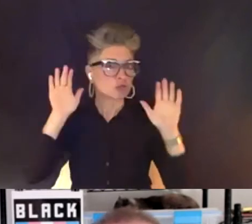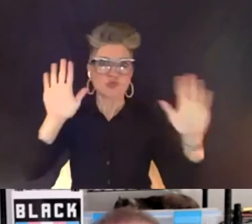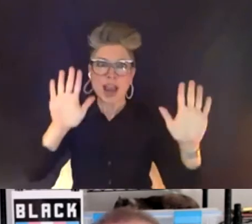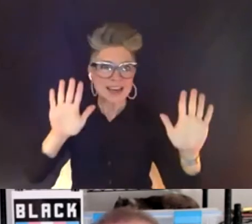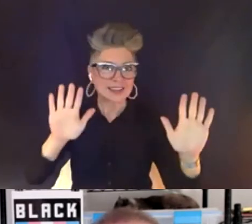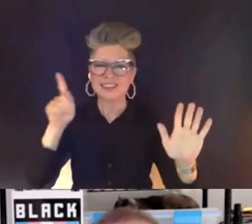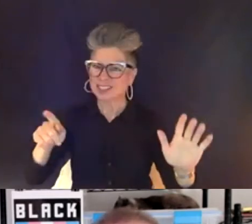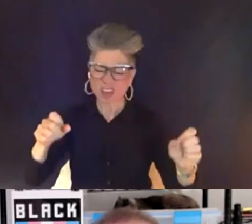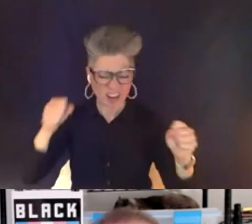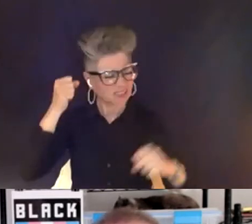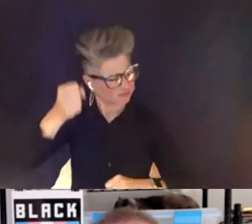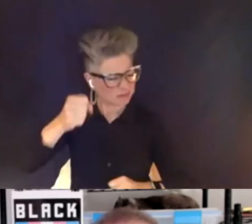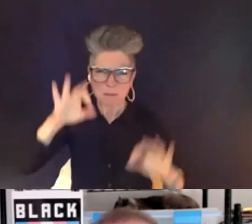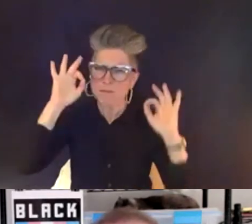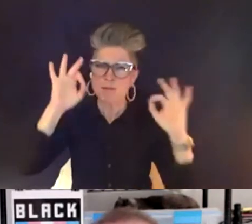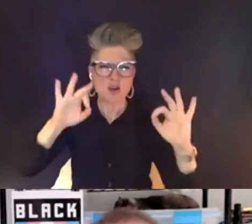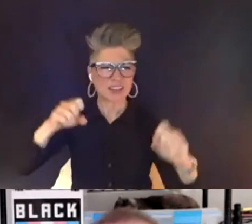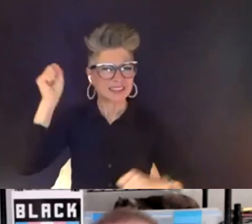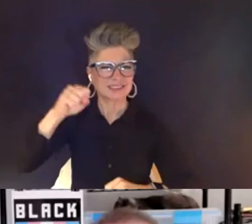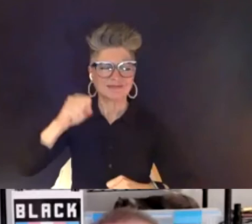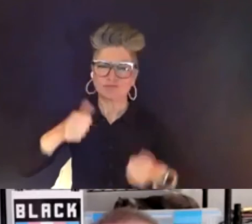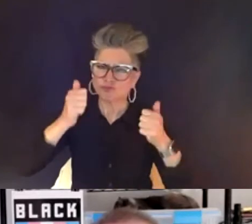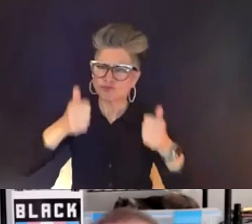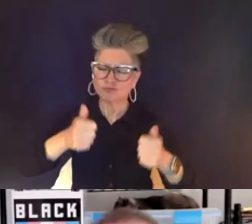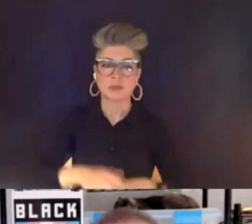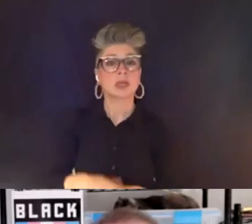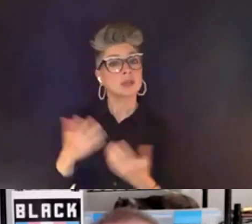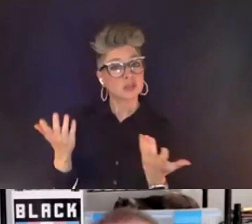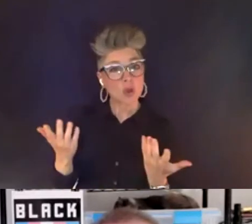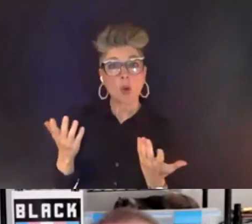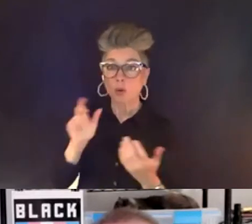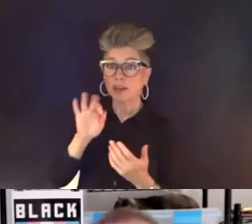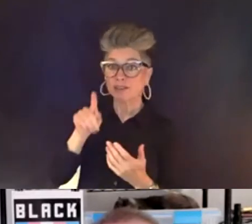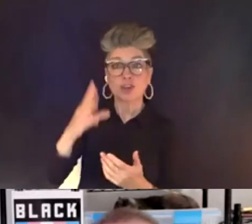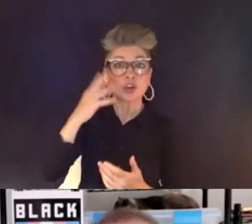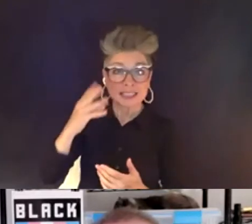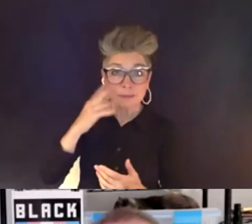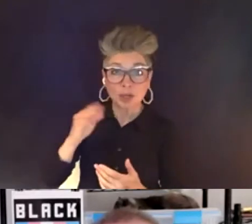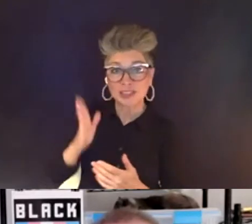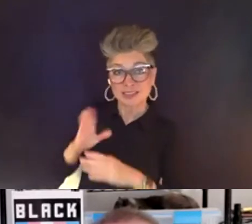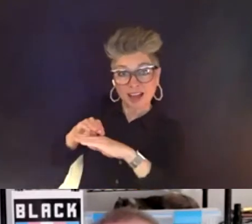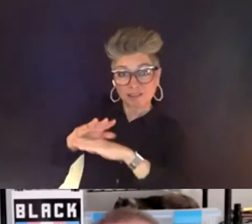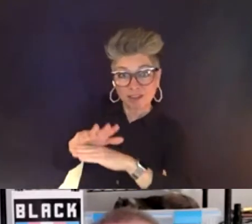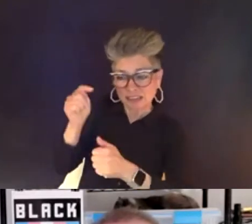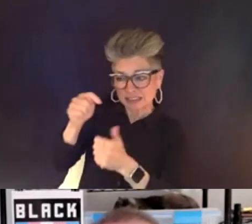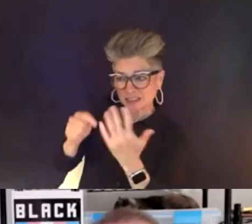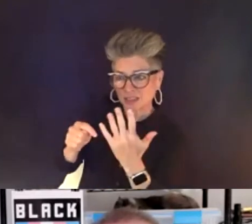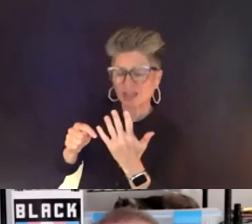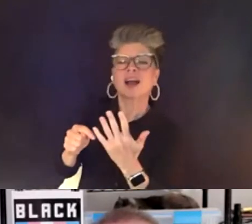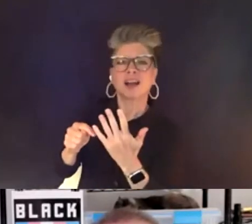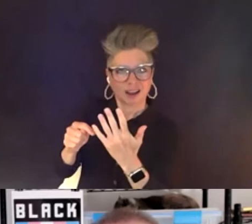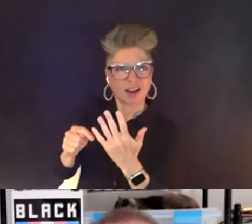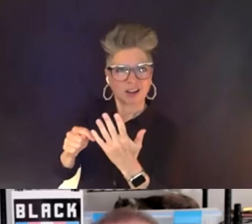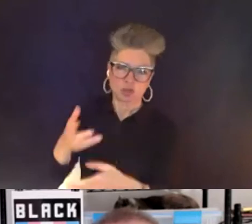that. So you can rest assured that if you're getting some of those side effects, you can be pleased that your body is